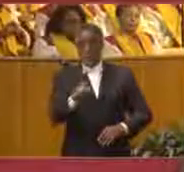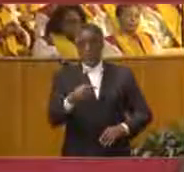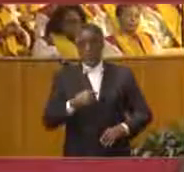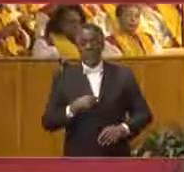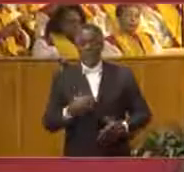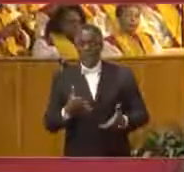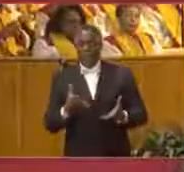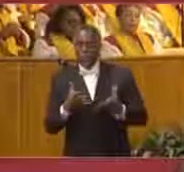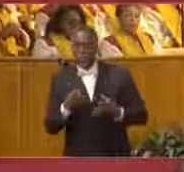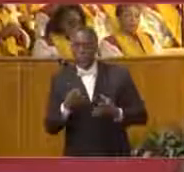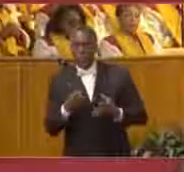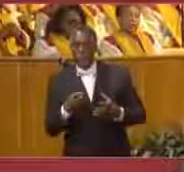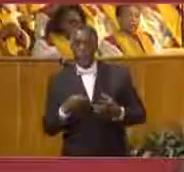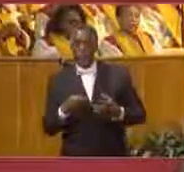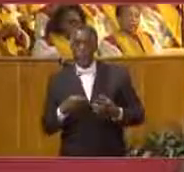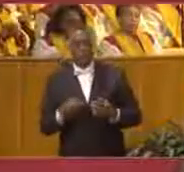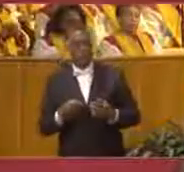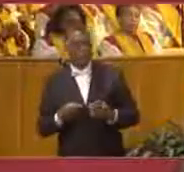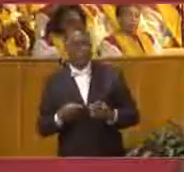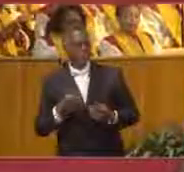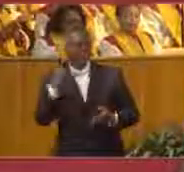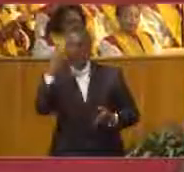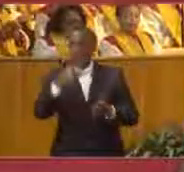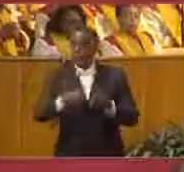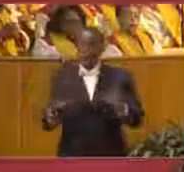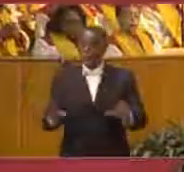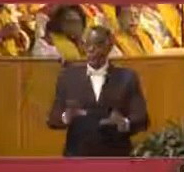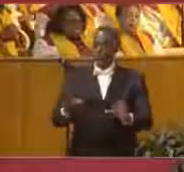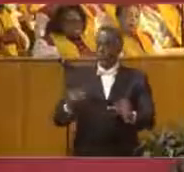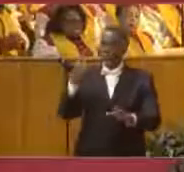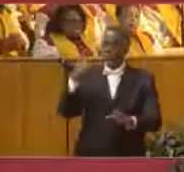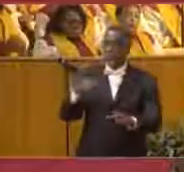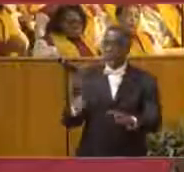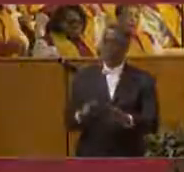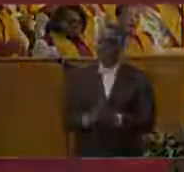dare you. I wish you would. And see what I will do for you.